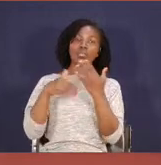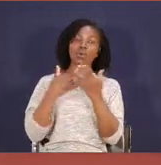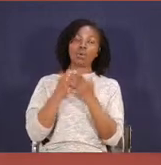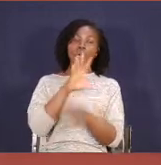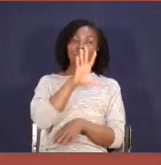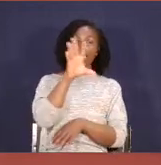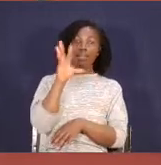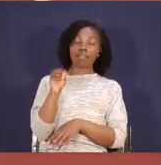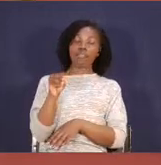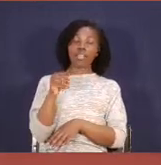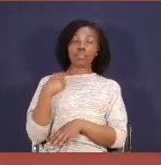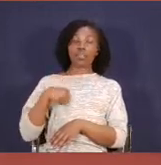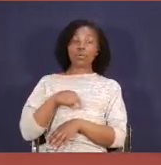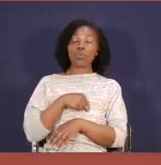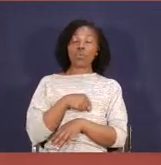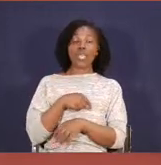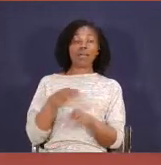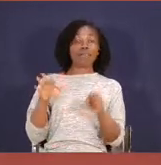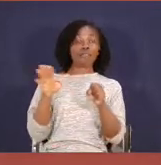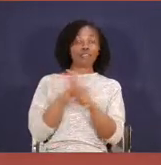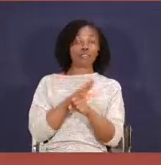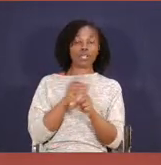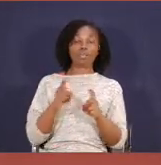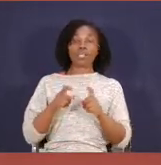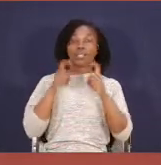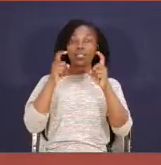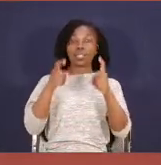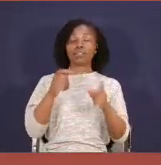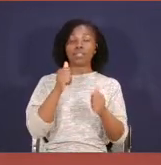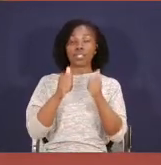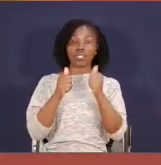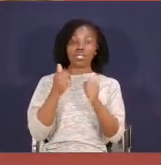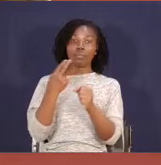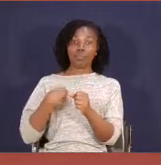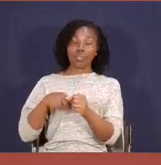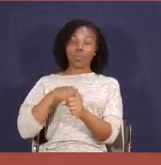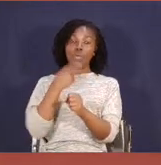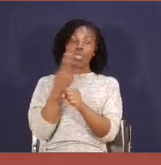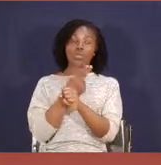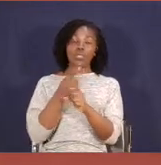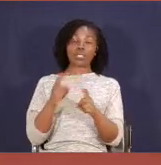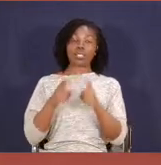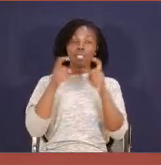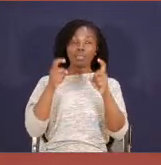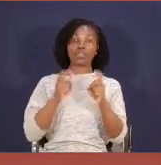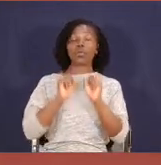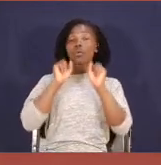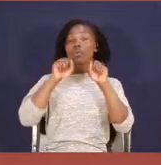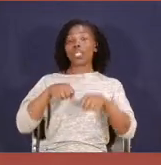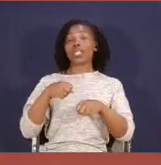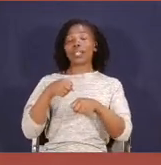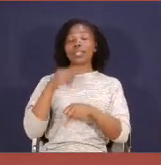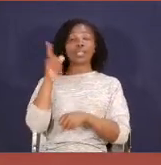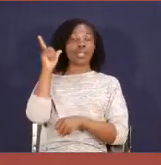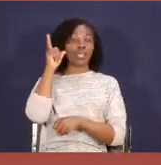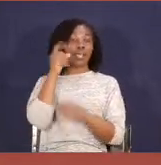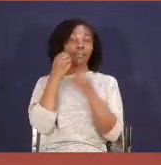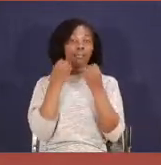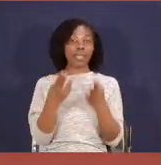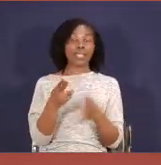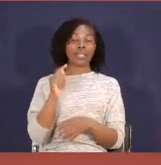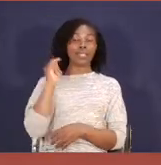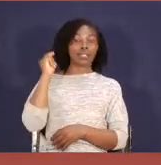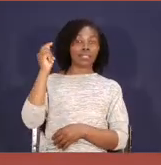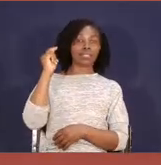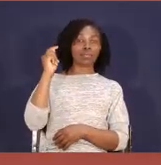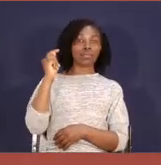many here. These gifts God has given us, when we release them, we shall hear many testimonies like I've just given one here, where